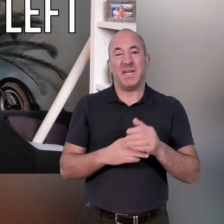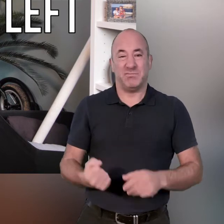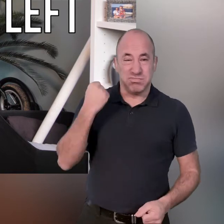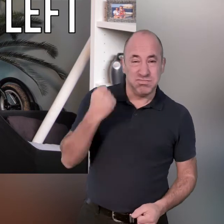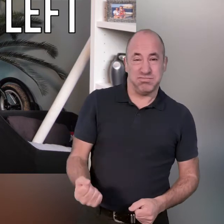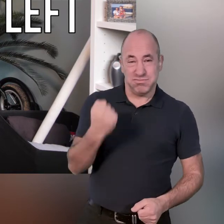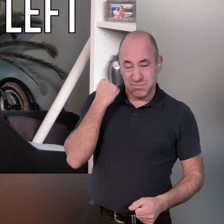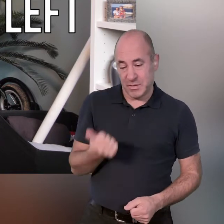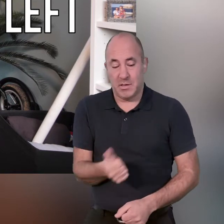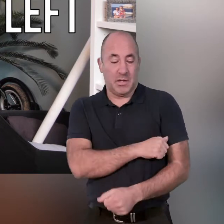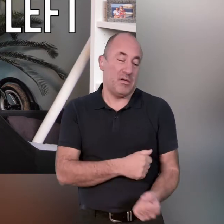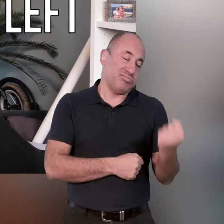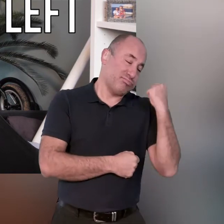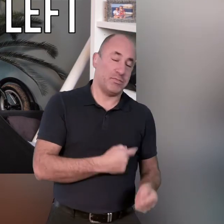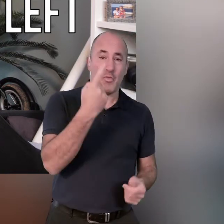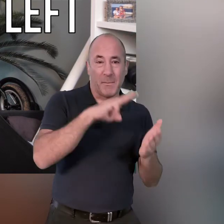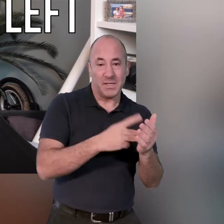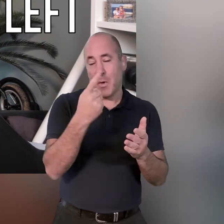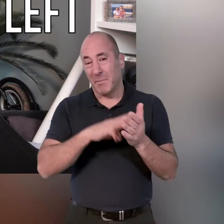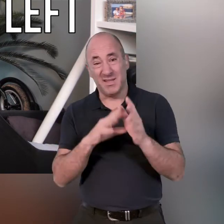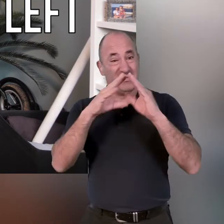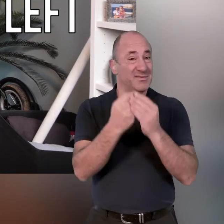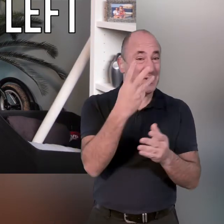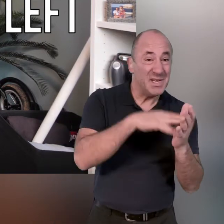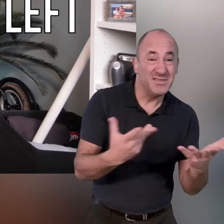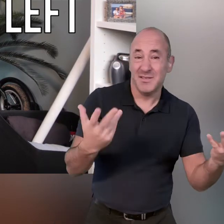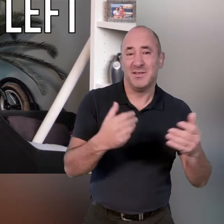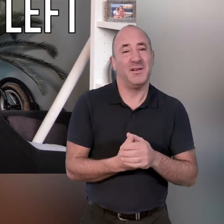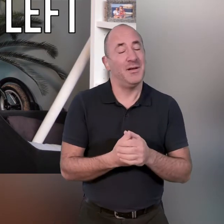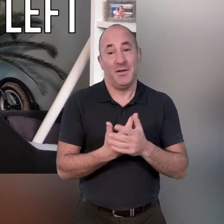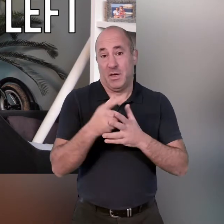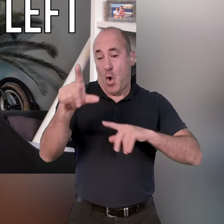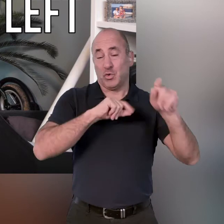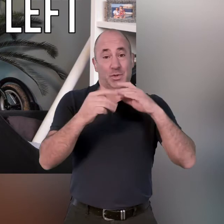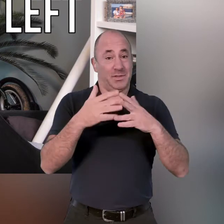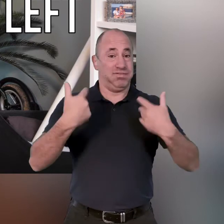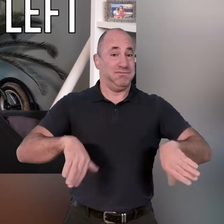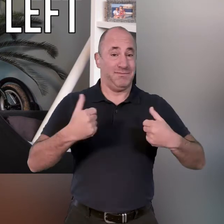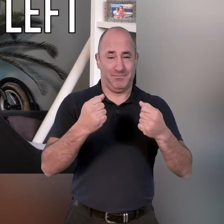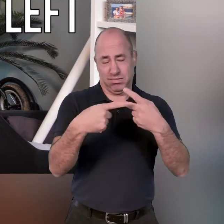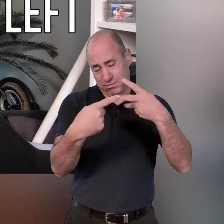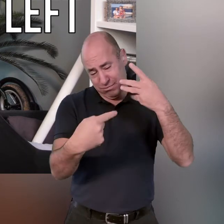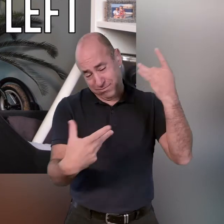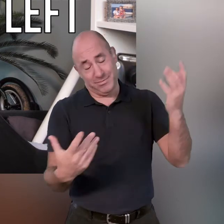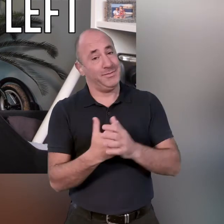resistance exercise on one side and then the other. The options are